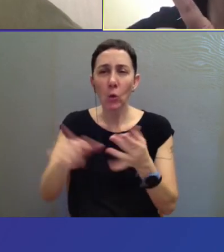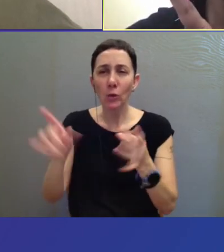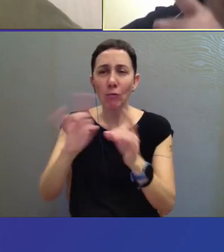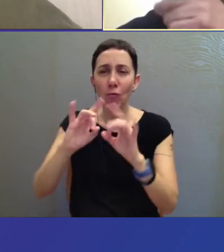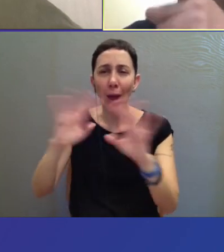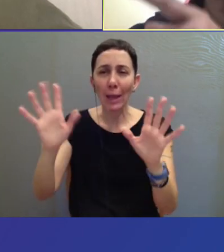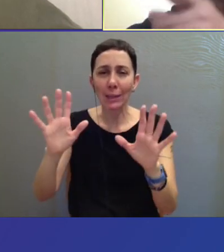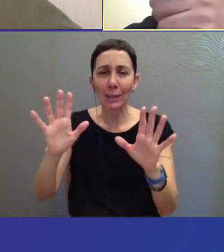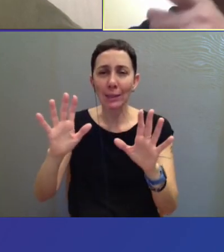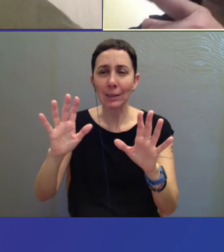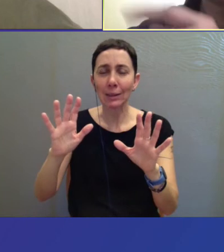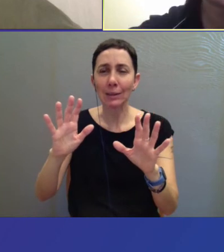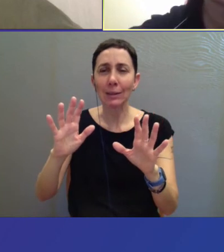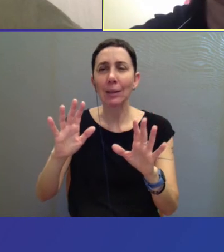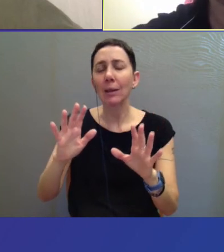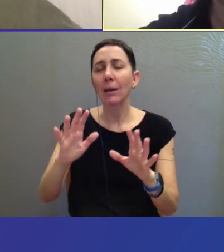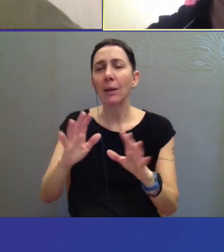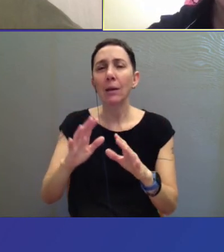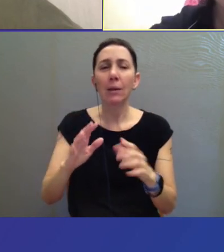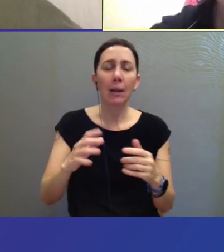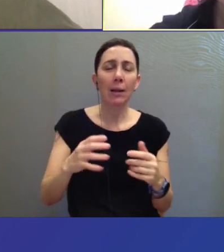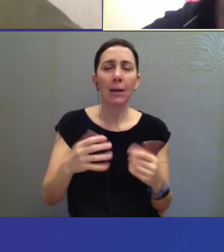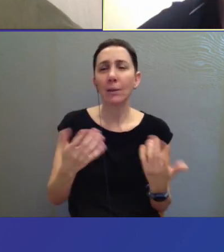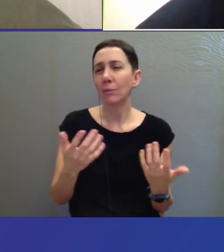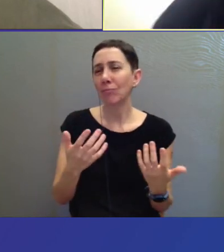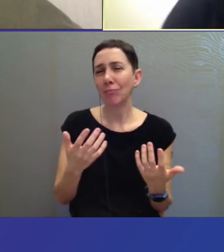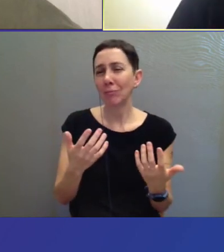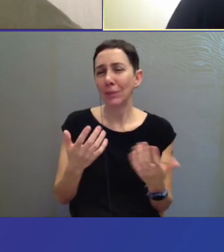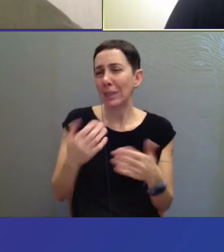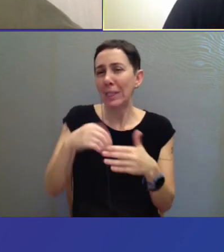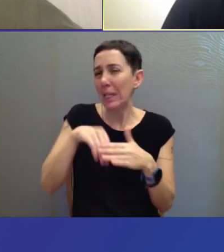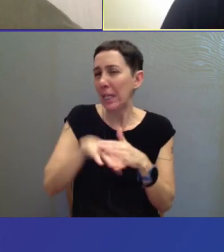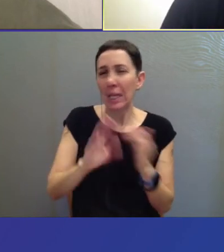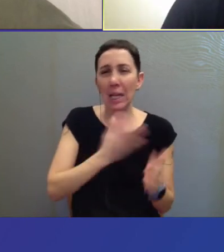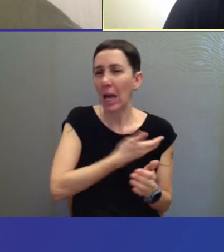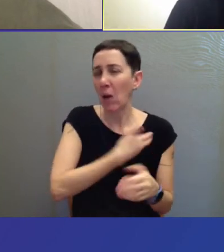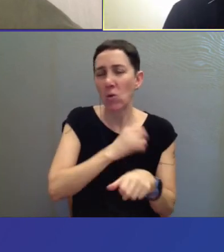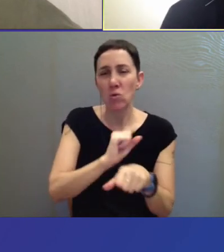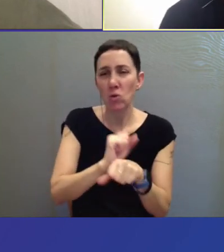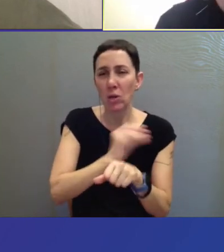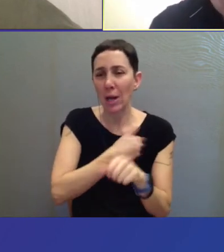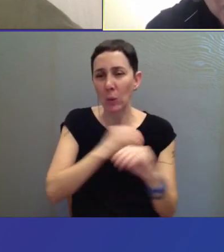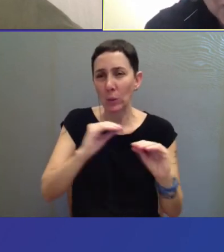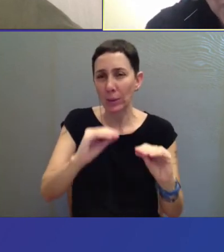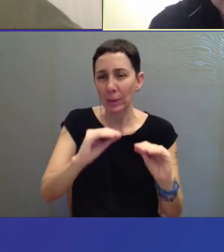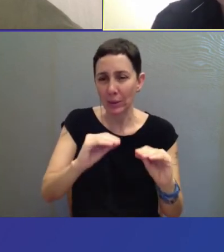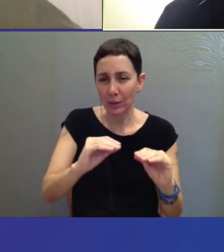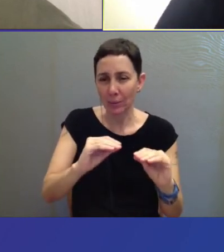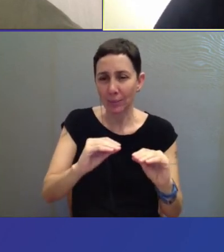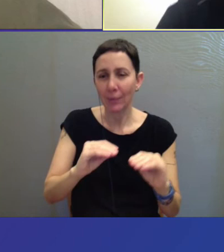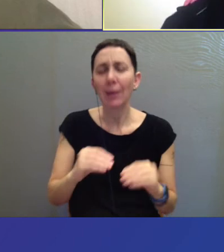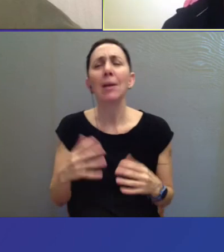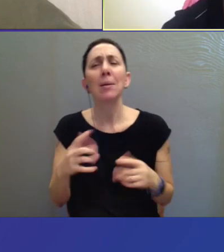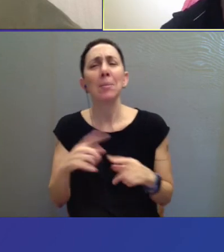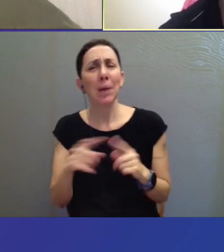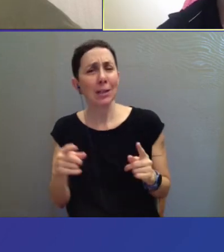not using this greater than-ness in that way. I do want to say something to you, Ronald,